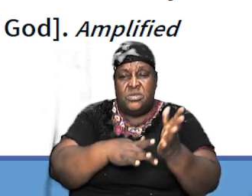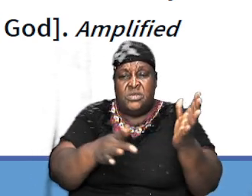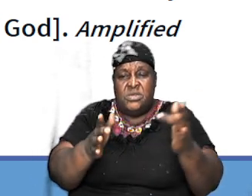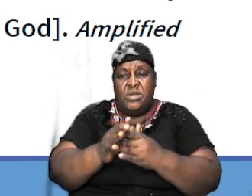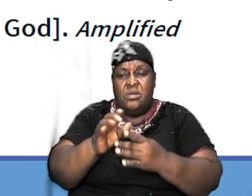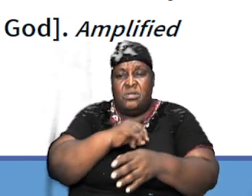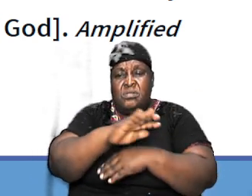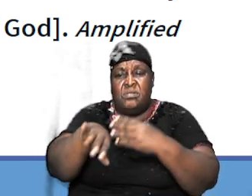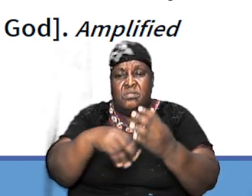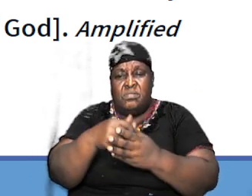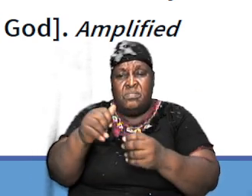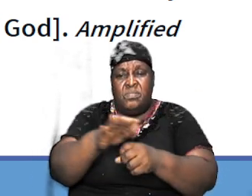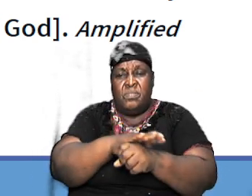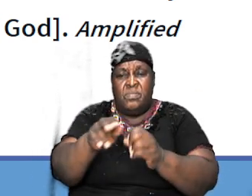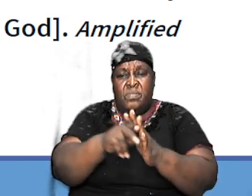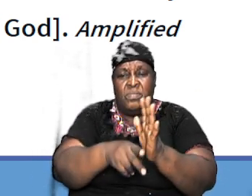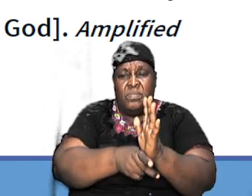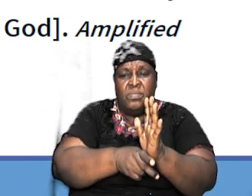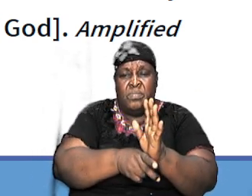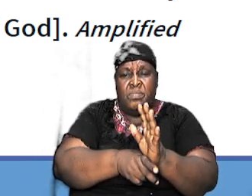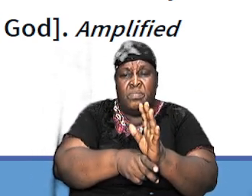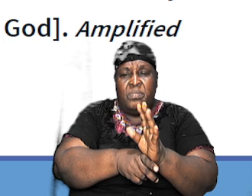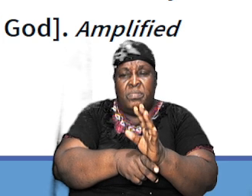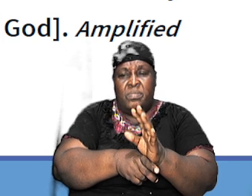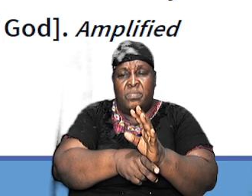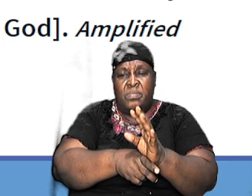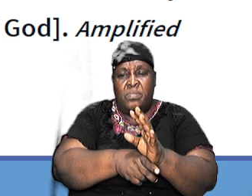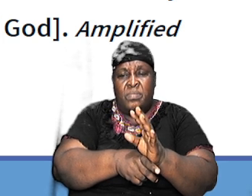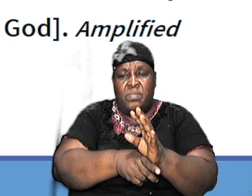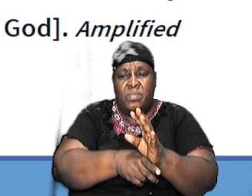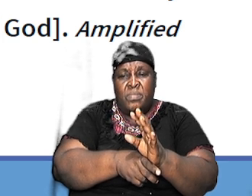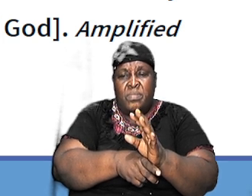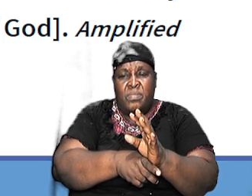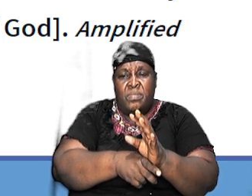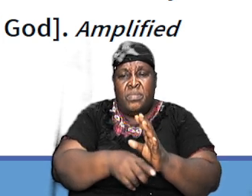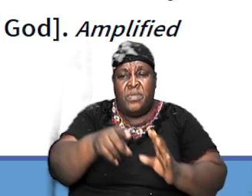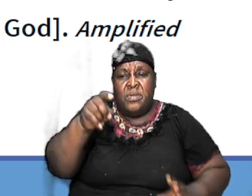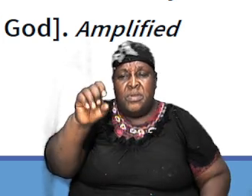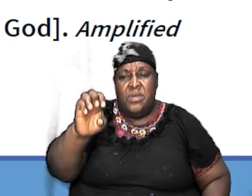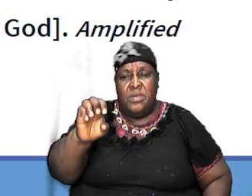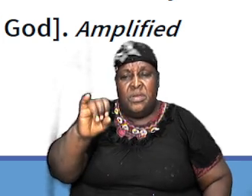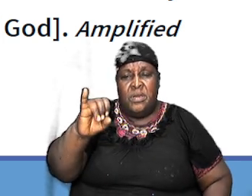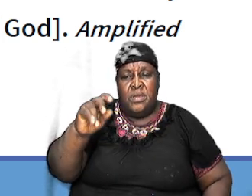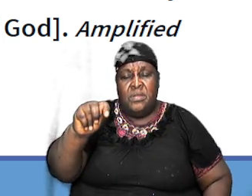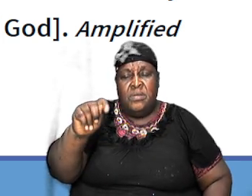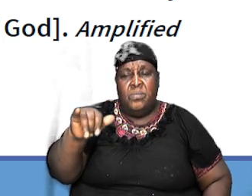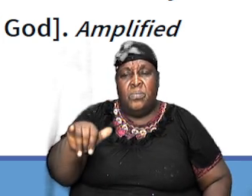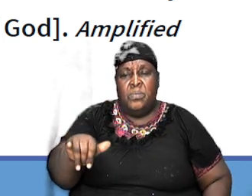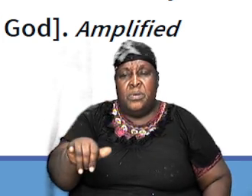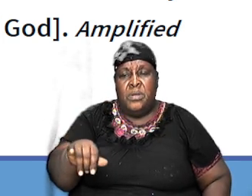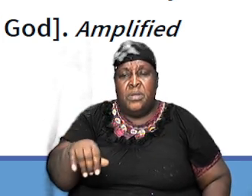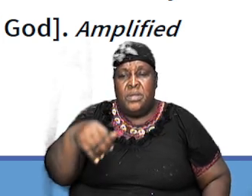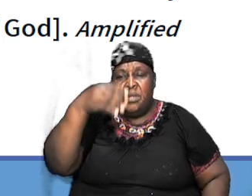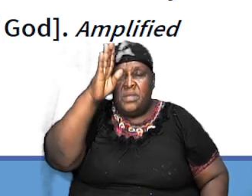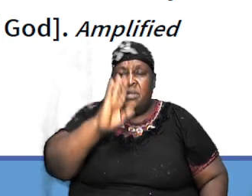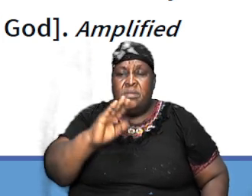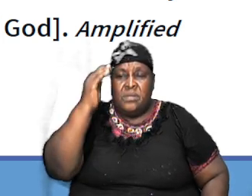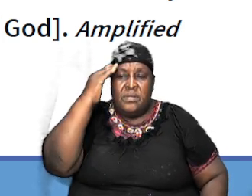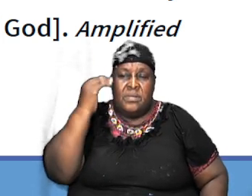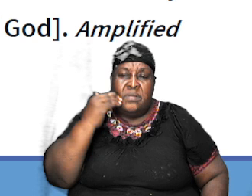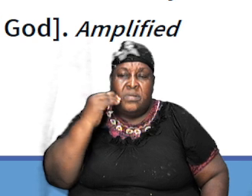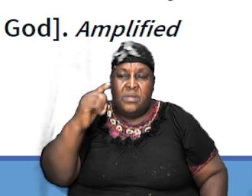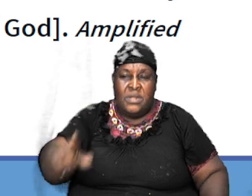Jesus, all the fullness of the deity, that's how the amplified version translates it, and then he put in bracket,